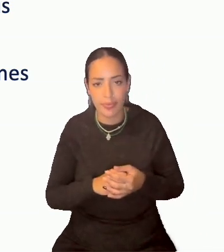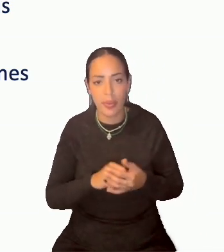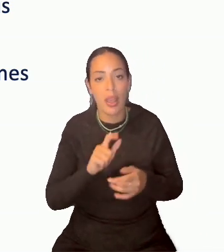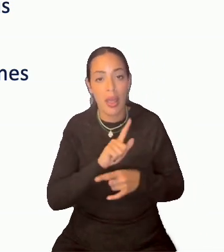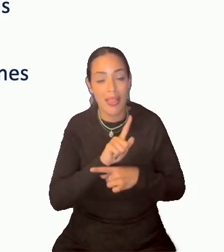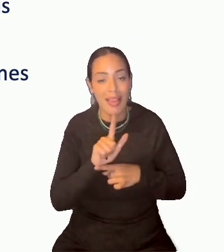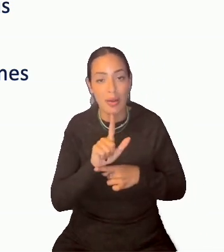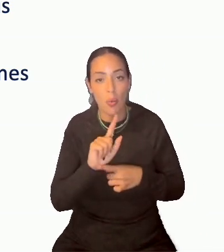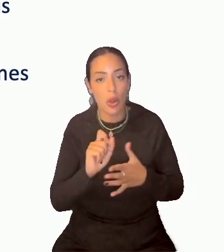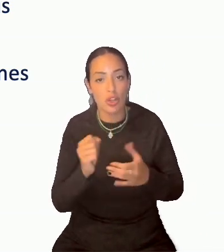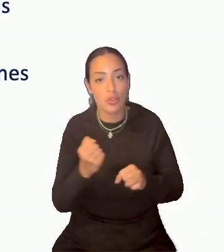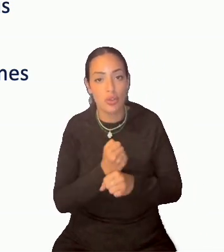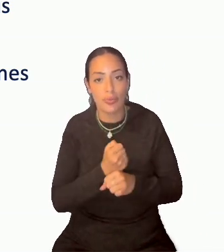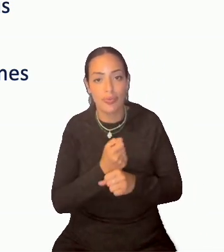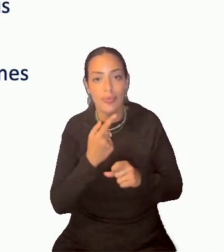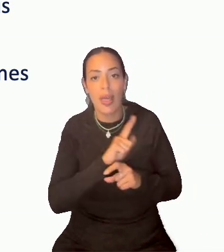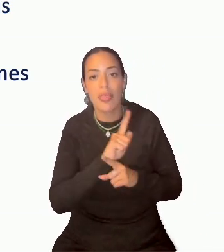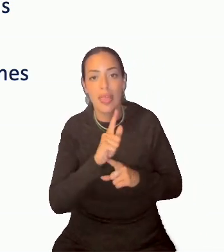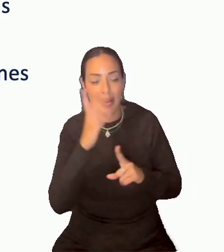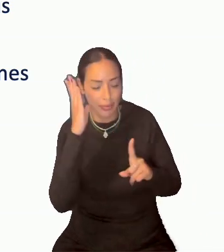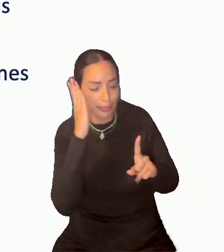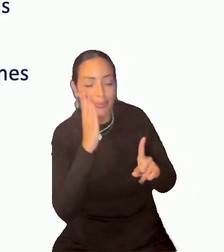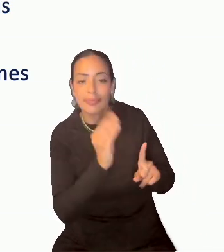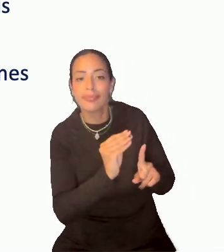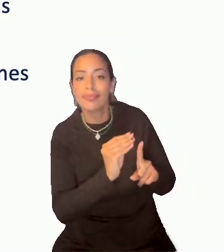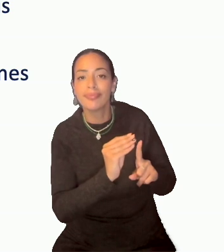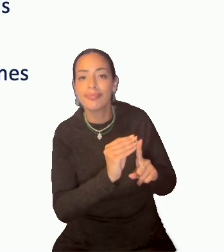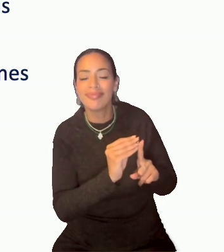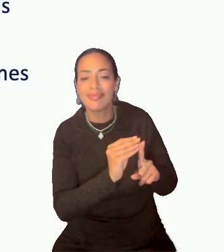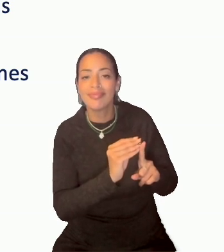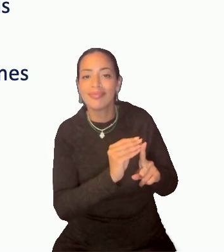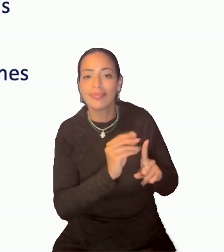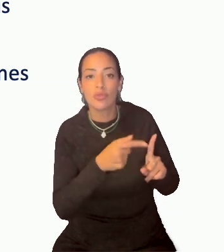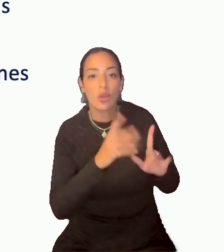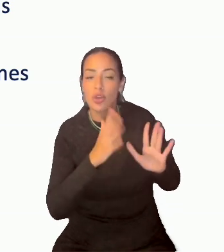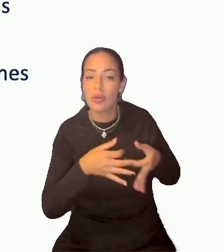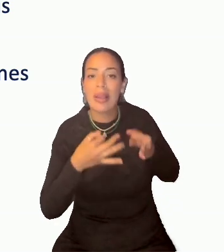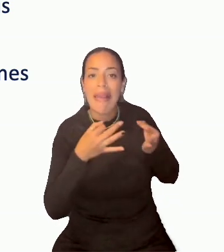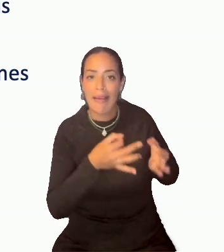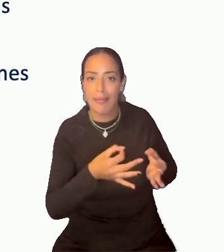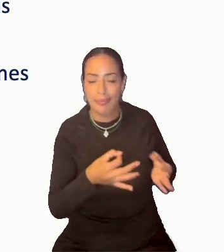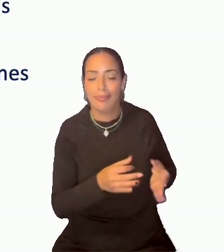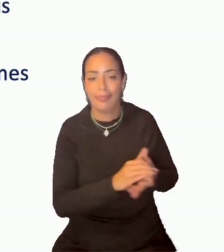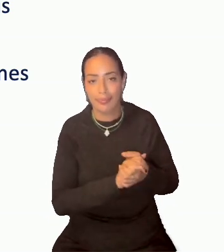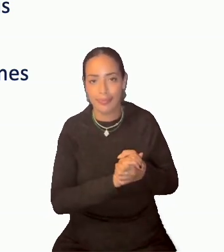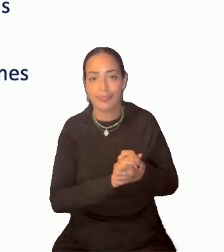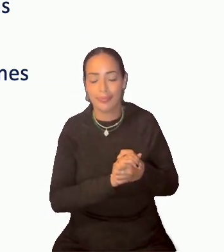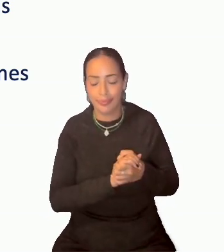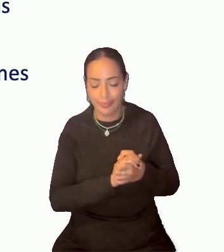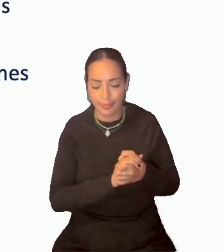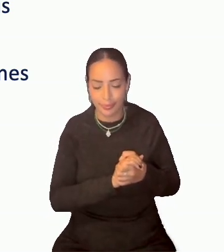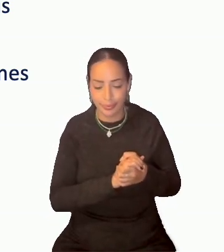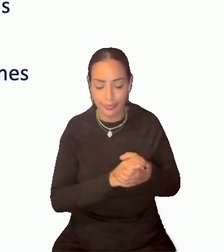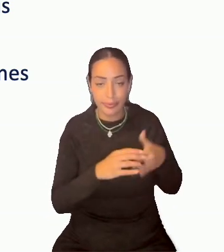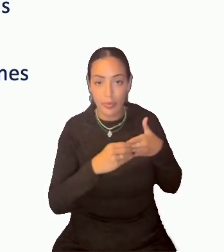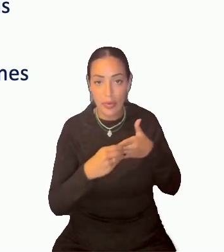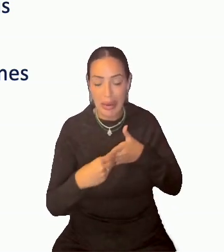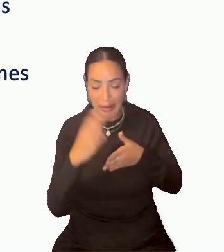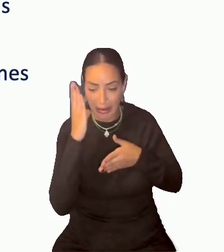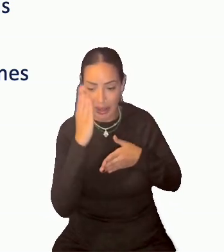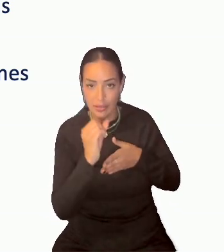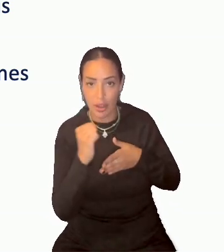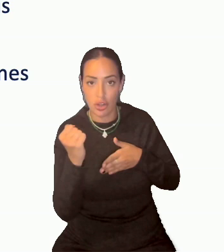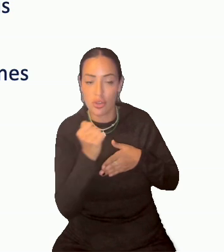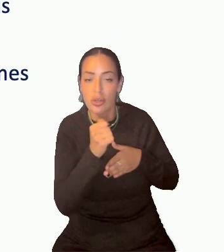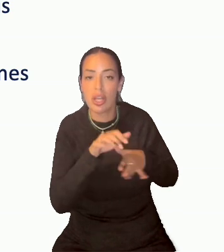case it would be advisable to proceed with the notification regardless, so as to not to delay it any further. The lead notifier